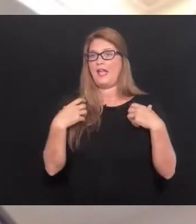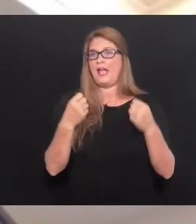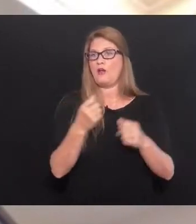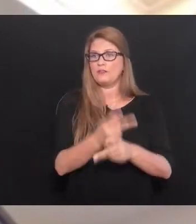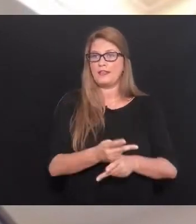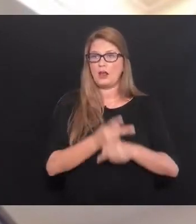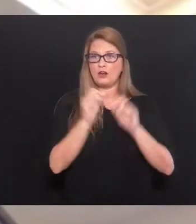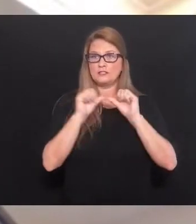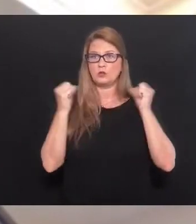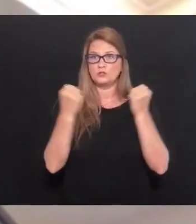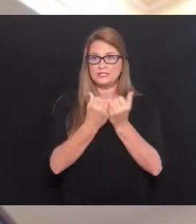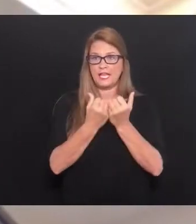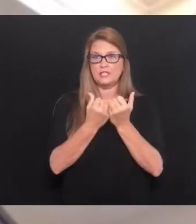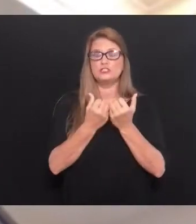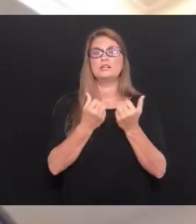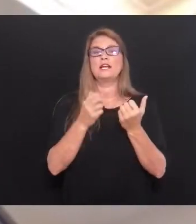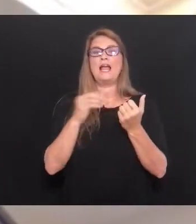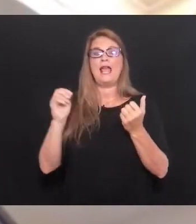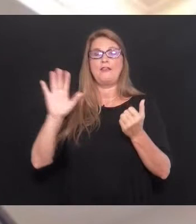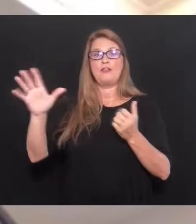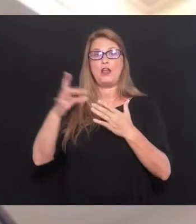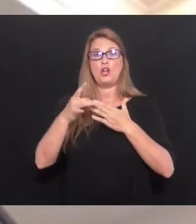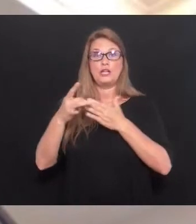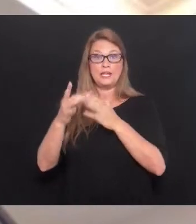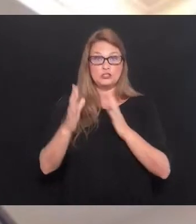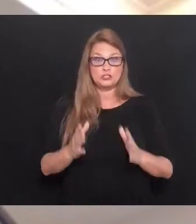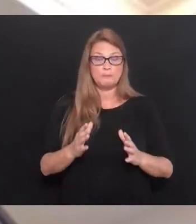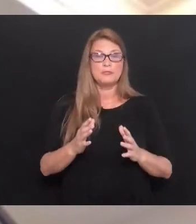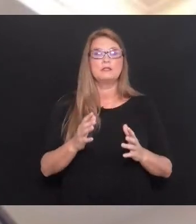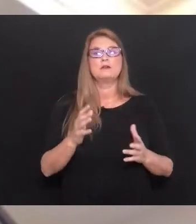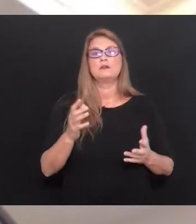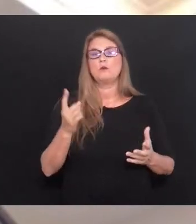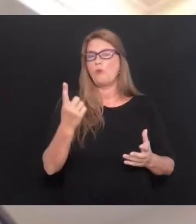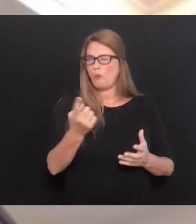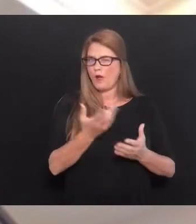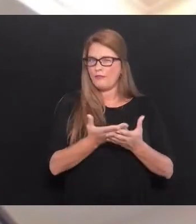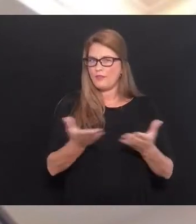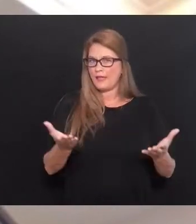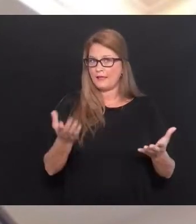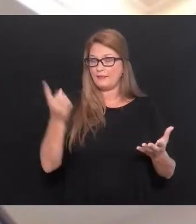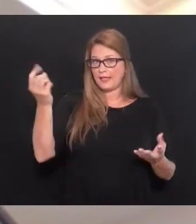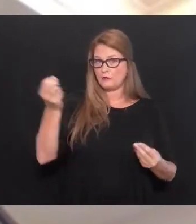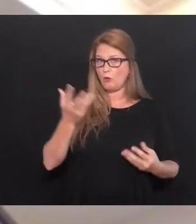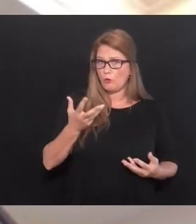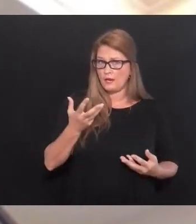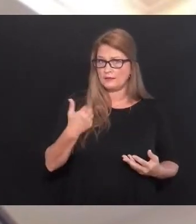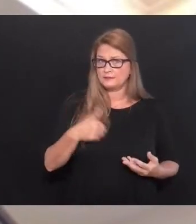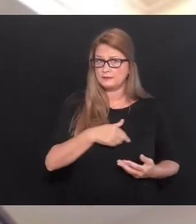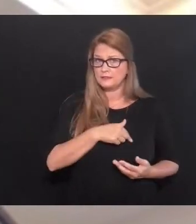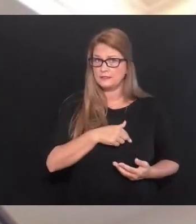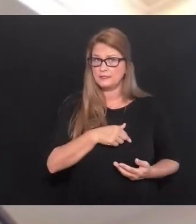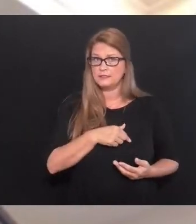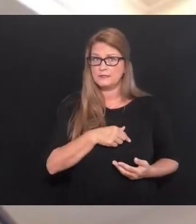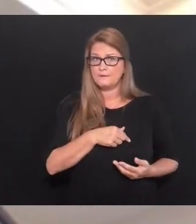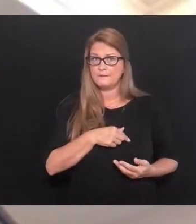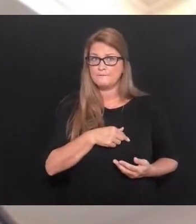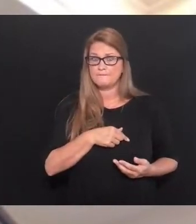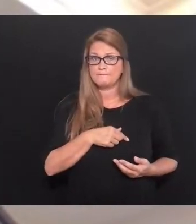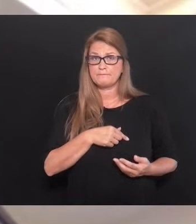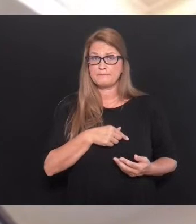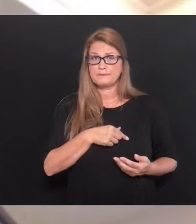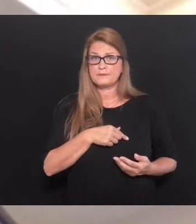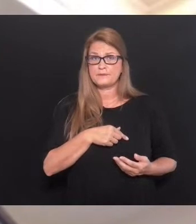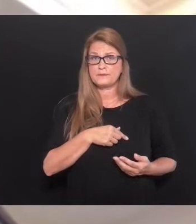Living leadership. And the one statement that was made at the end of the call was everyone was